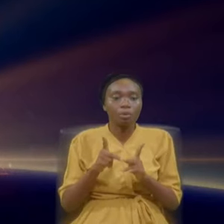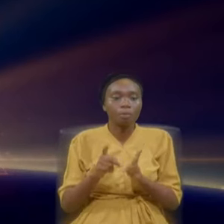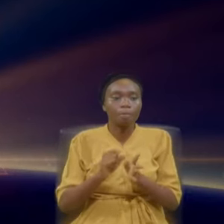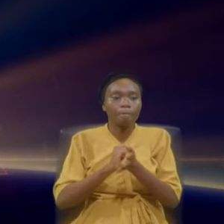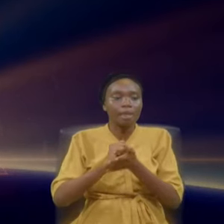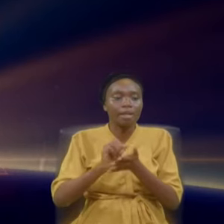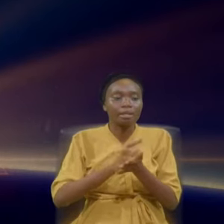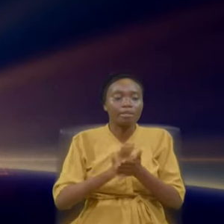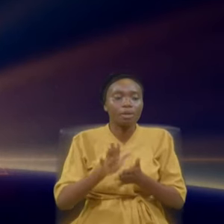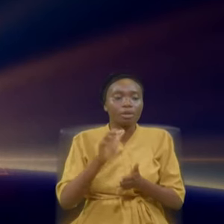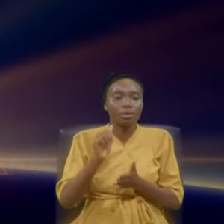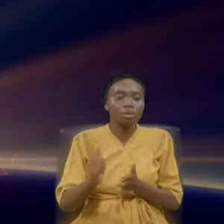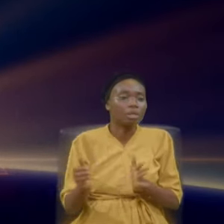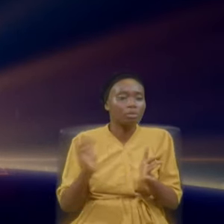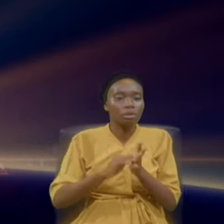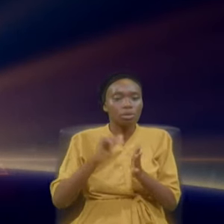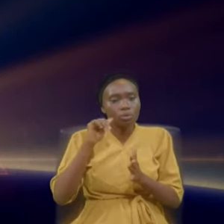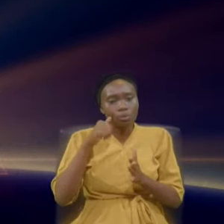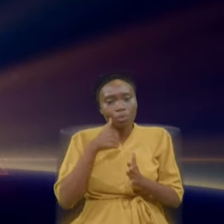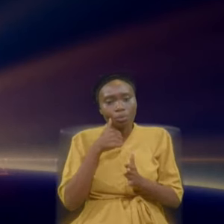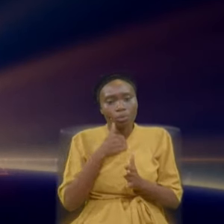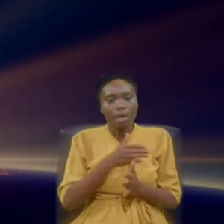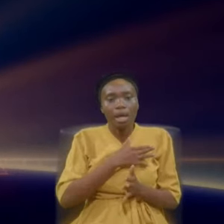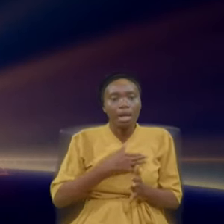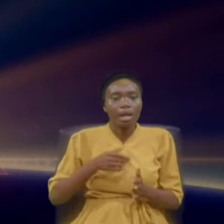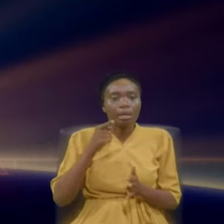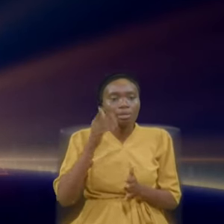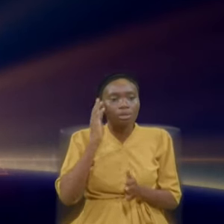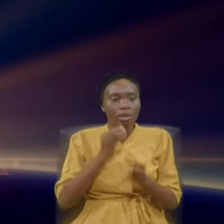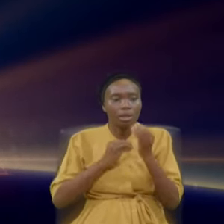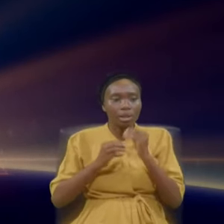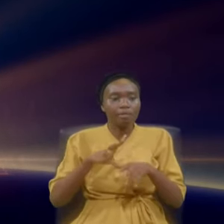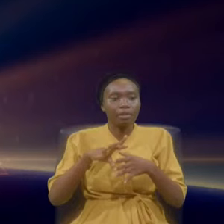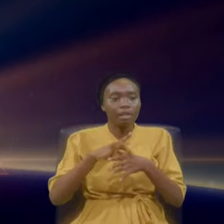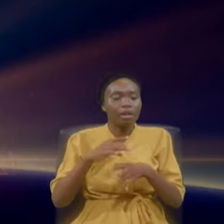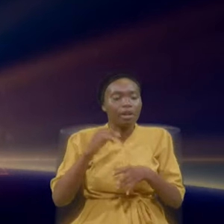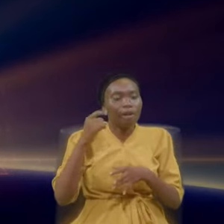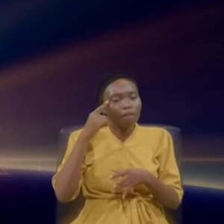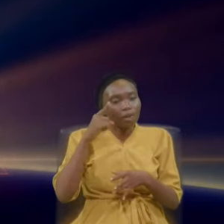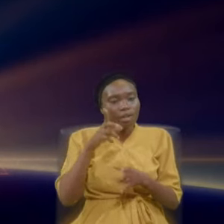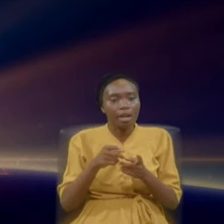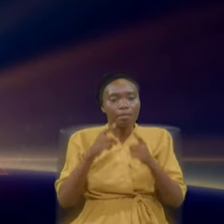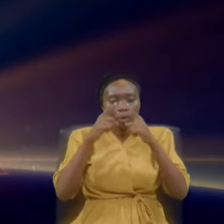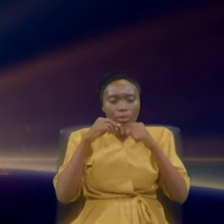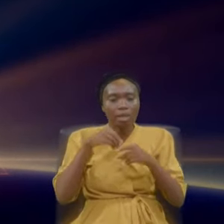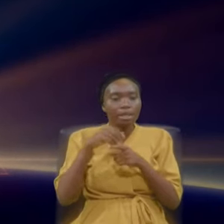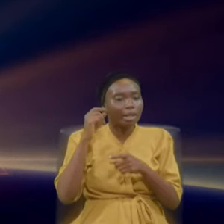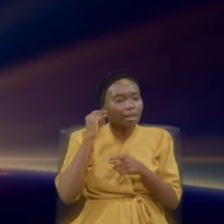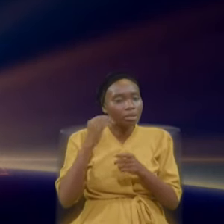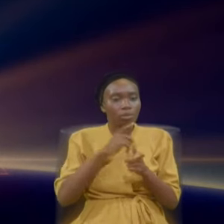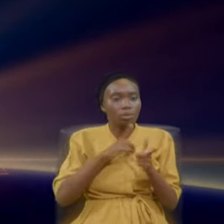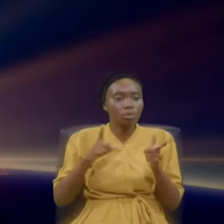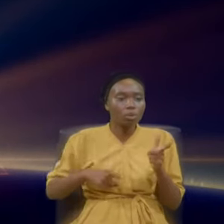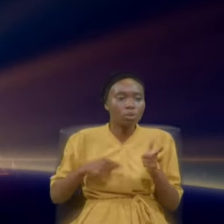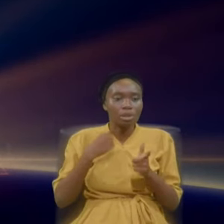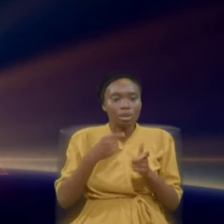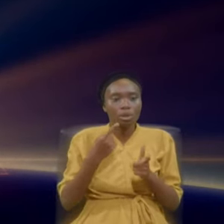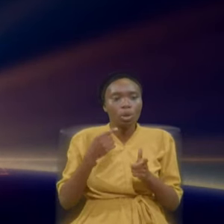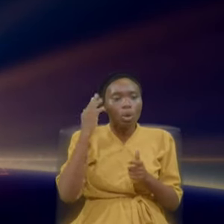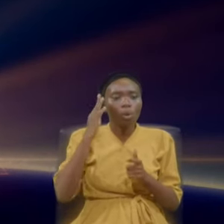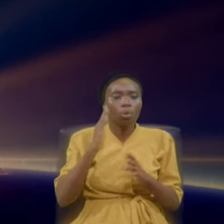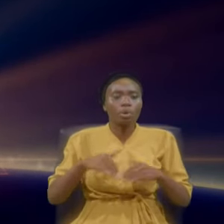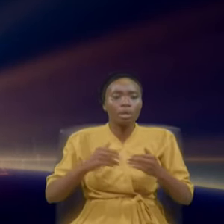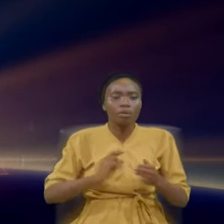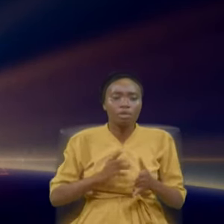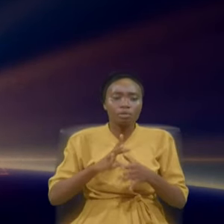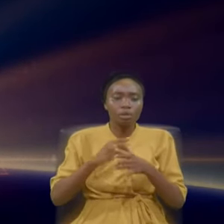people, Sanctify yourselves against tomorrow, and ye shall eat flesh, for ye have wept in the ears of the Lord, saying,